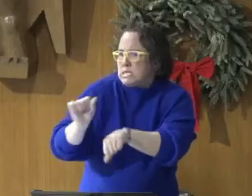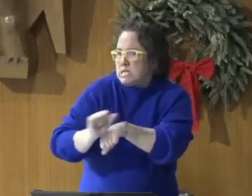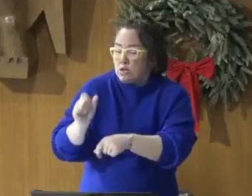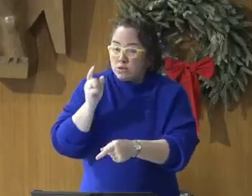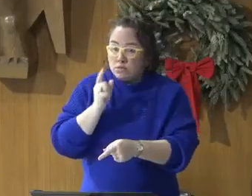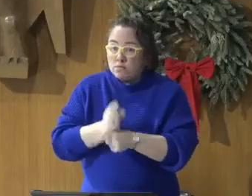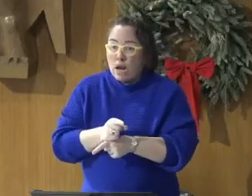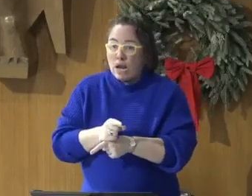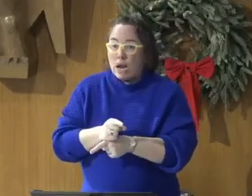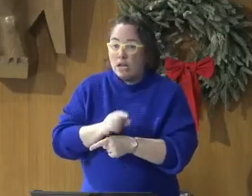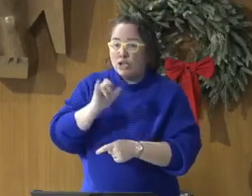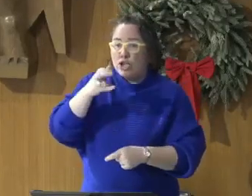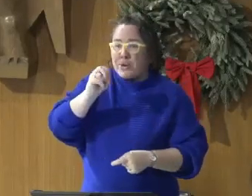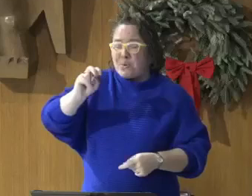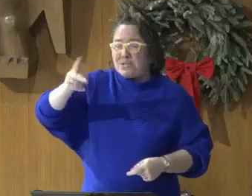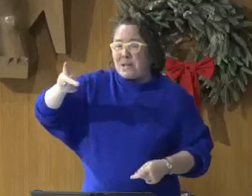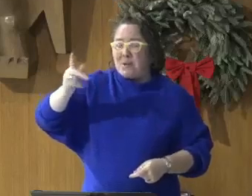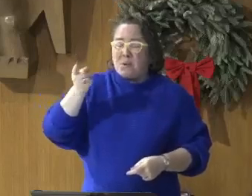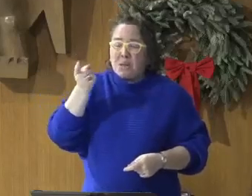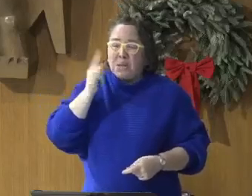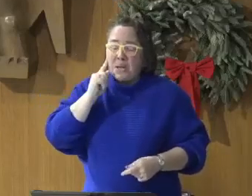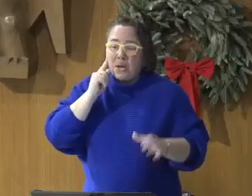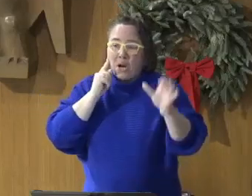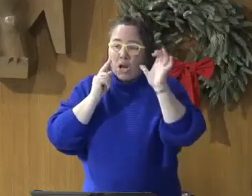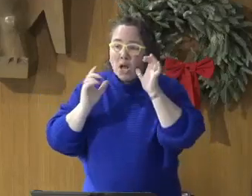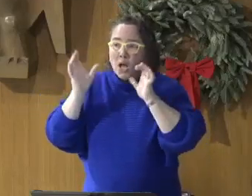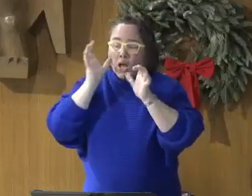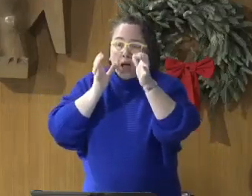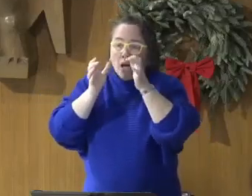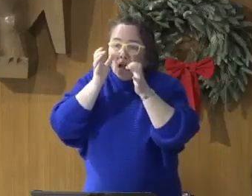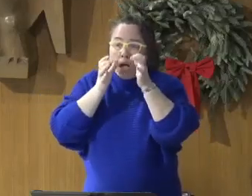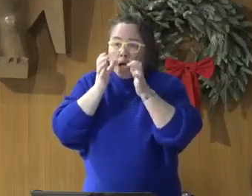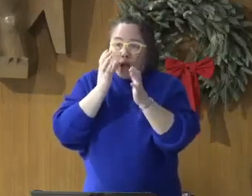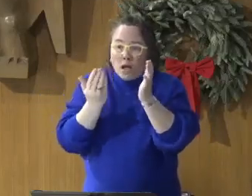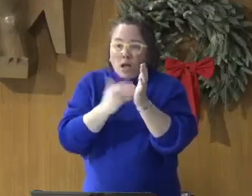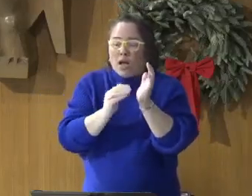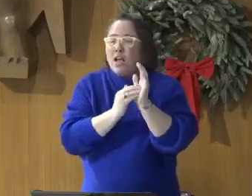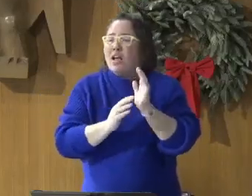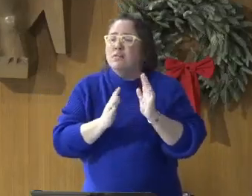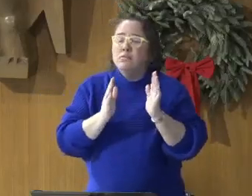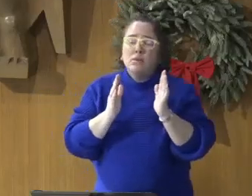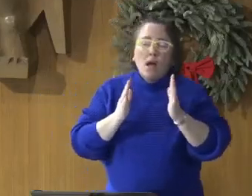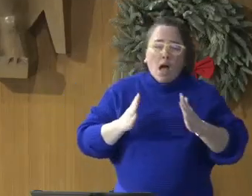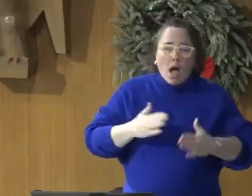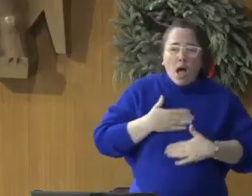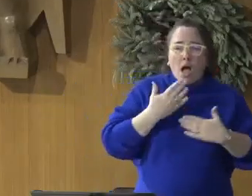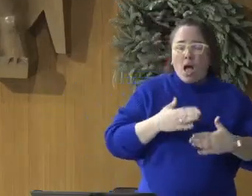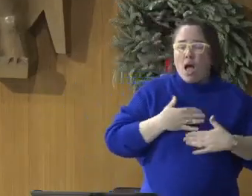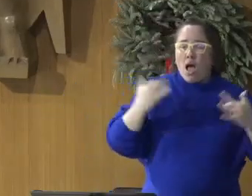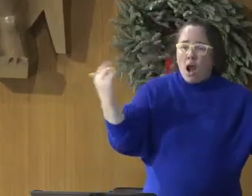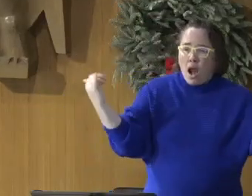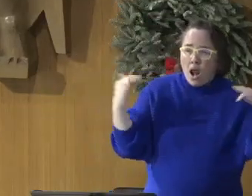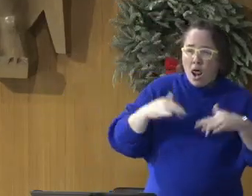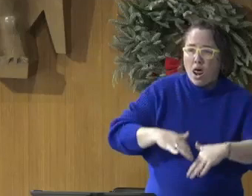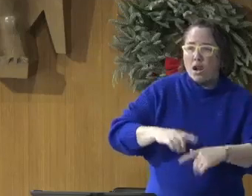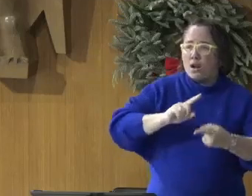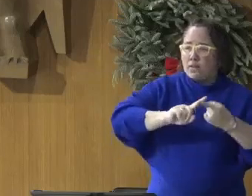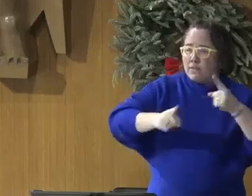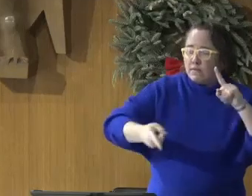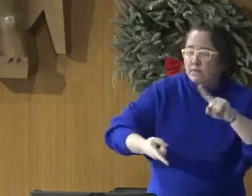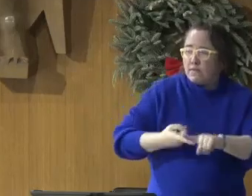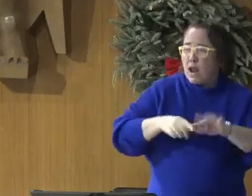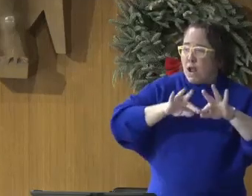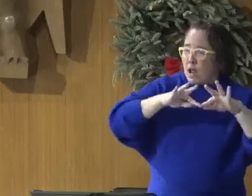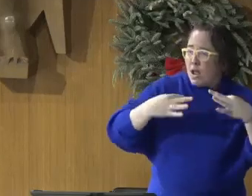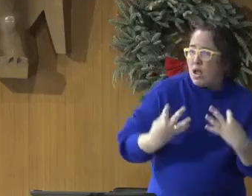We're going to hear it all over, and gone will be our holiday festivities, the gatherings with loved ones, the